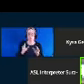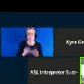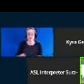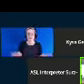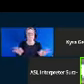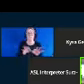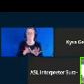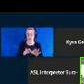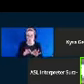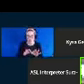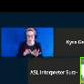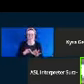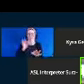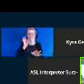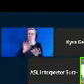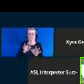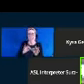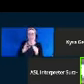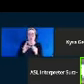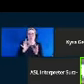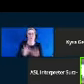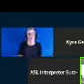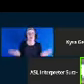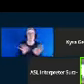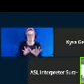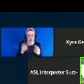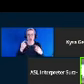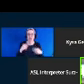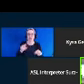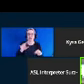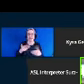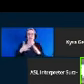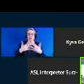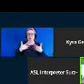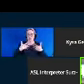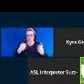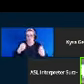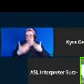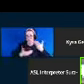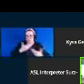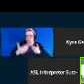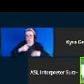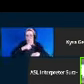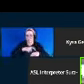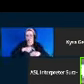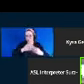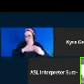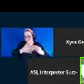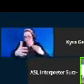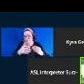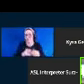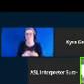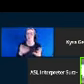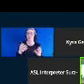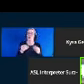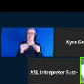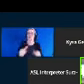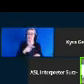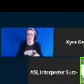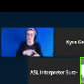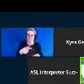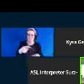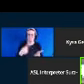mass casualty response and recovery for a community. So we're going to spend some time talking about what if a tragic